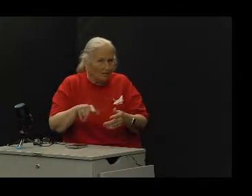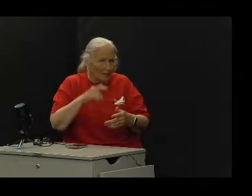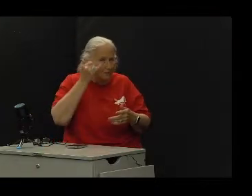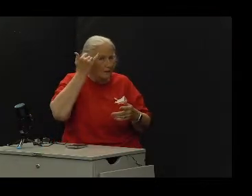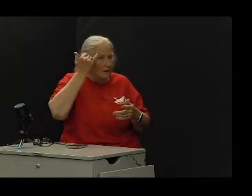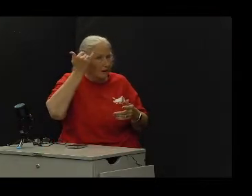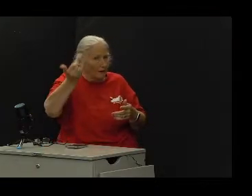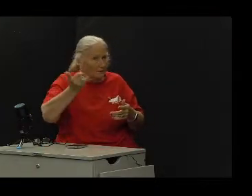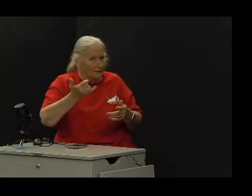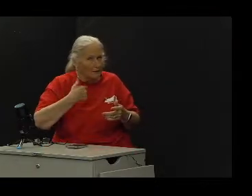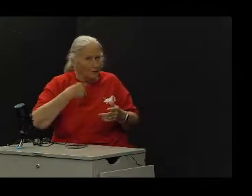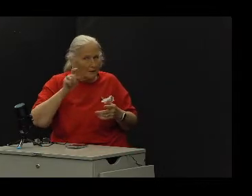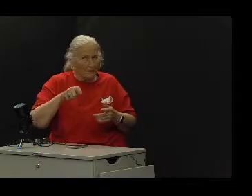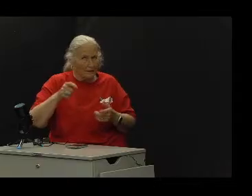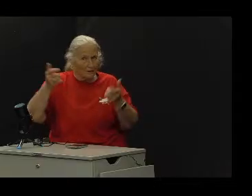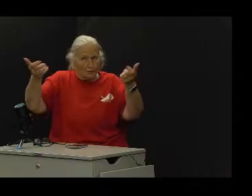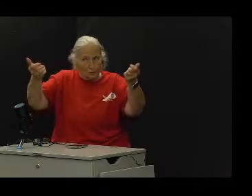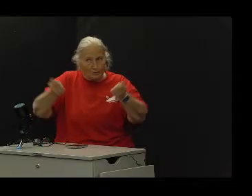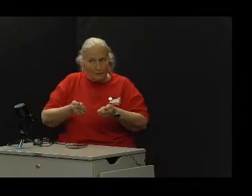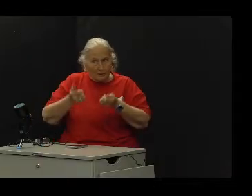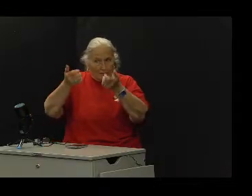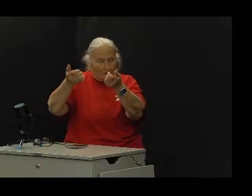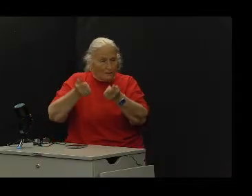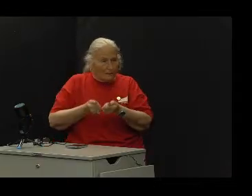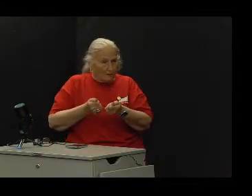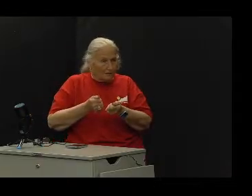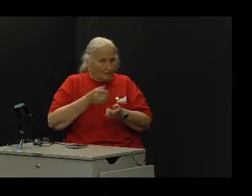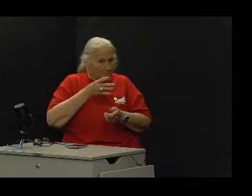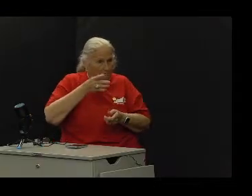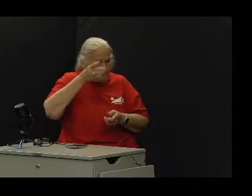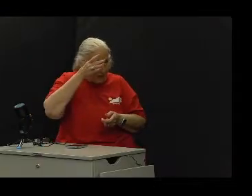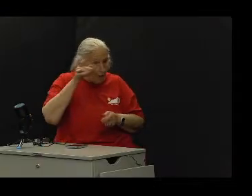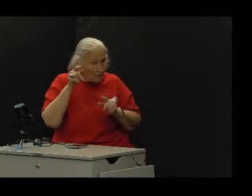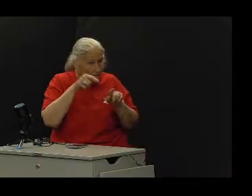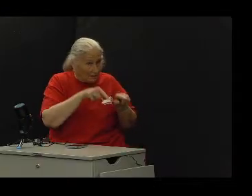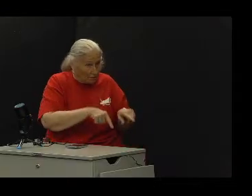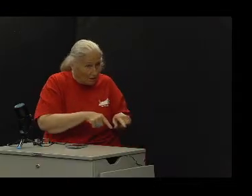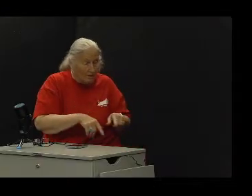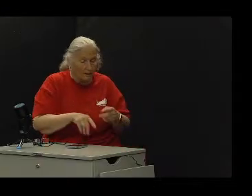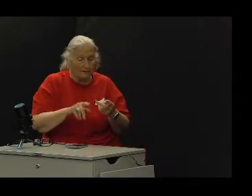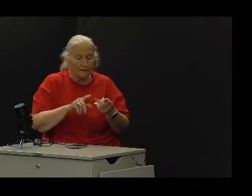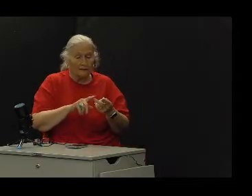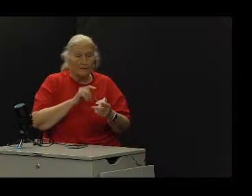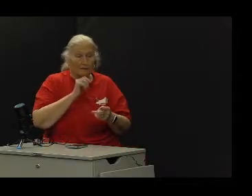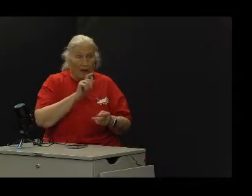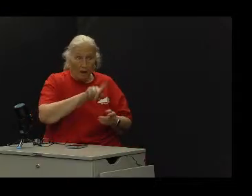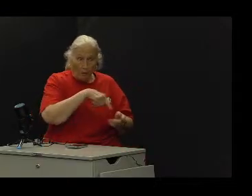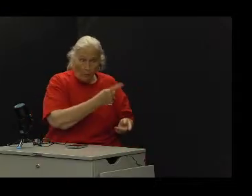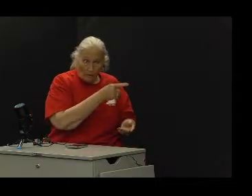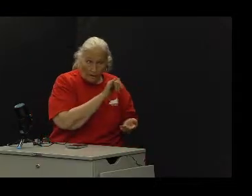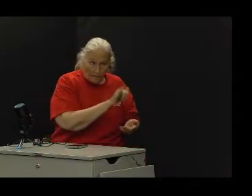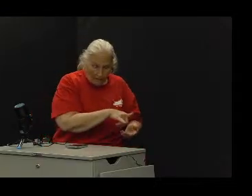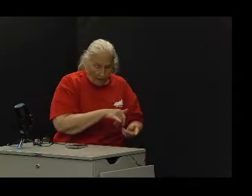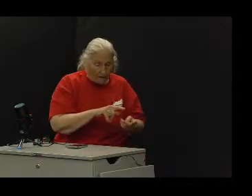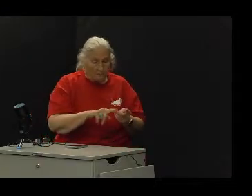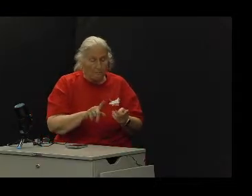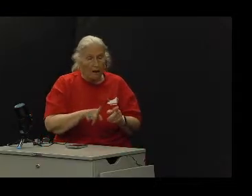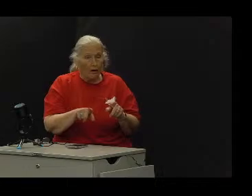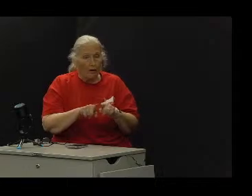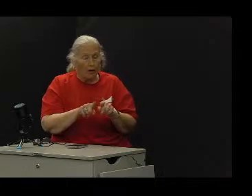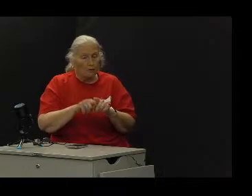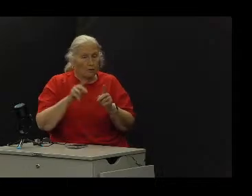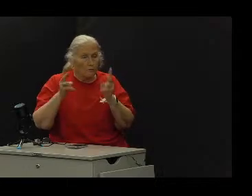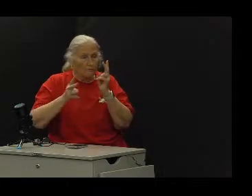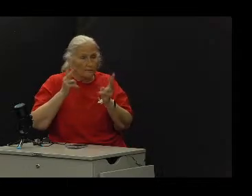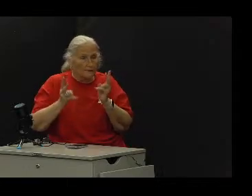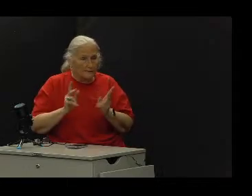make those rooms available for them. So that's just an idea of how we could get more parents involved in the school here. And